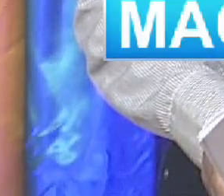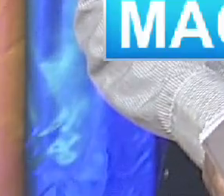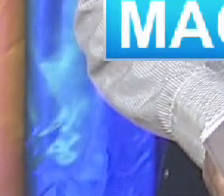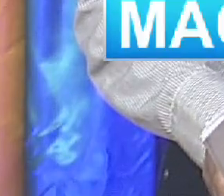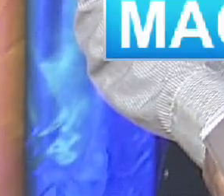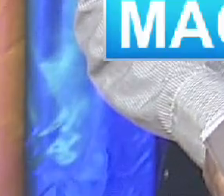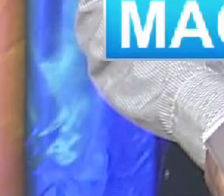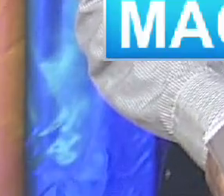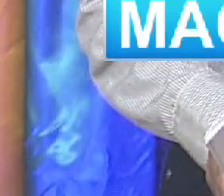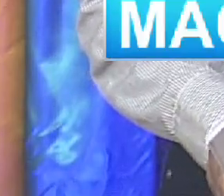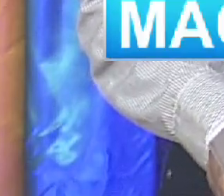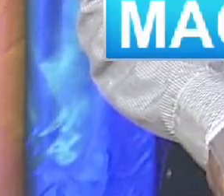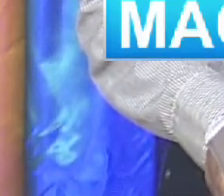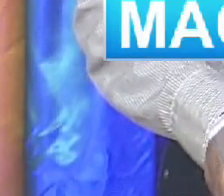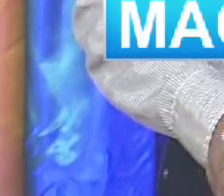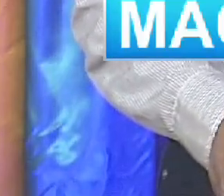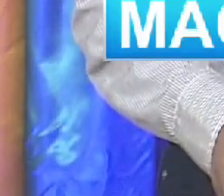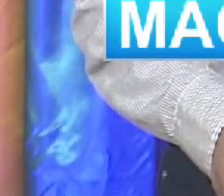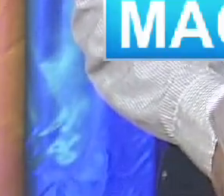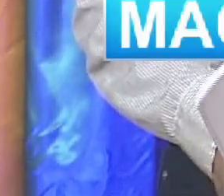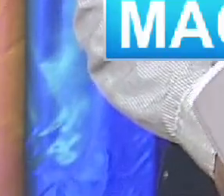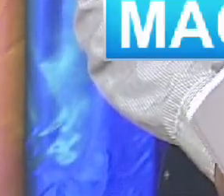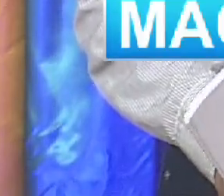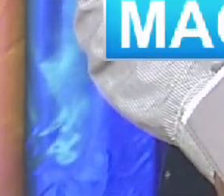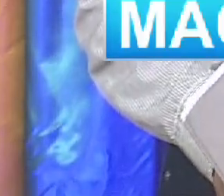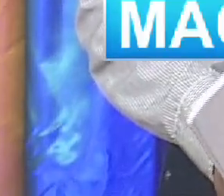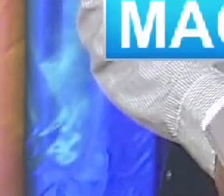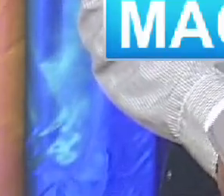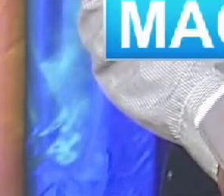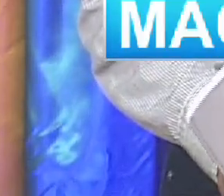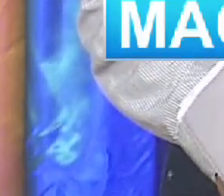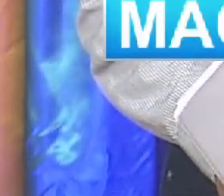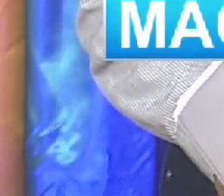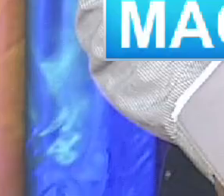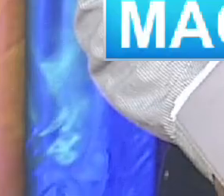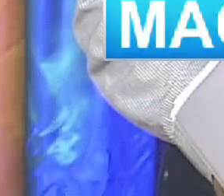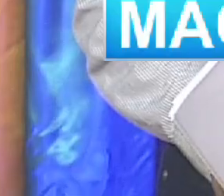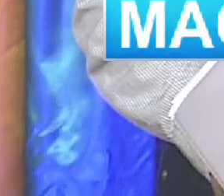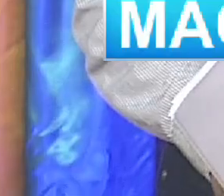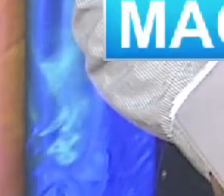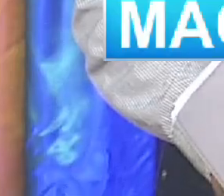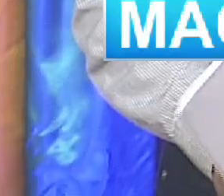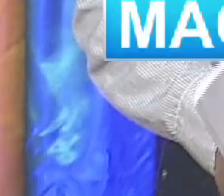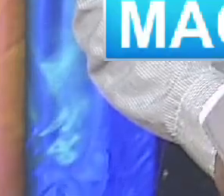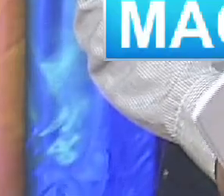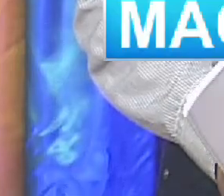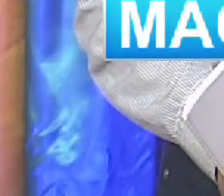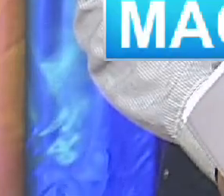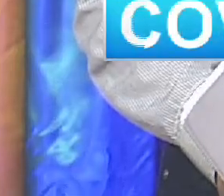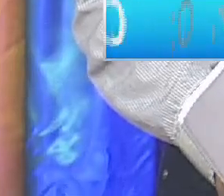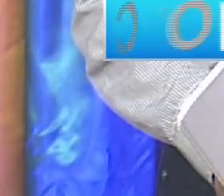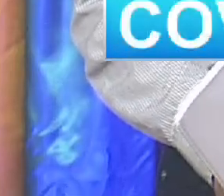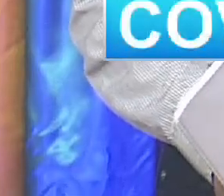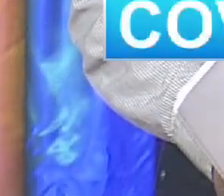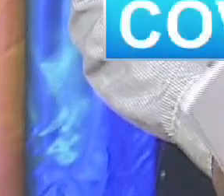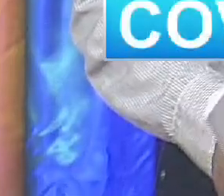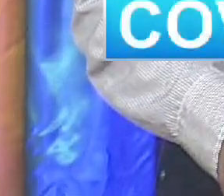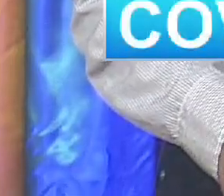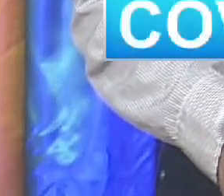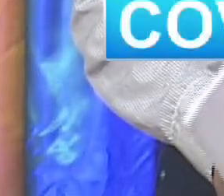2,428 tests conducted here in the Bahamas as of yesterday, but this by no means translates into the number of people